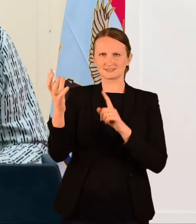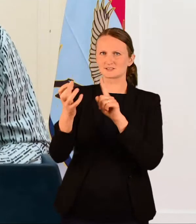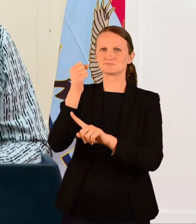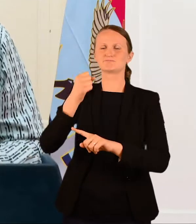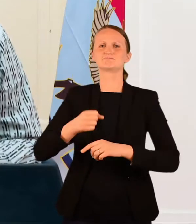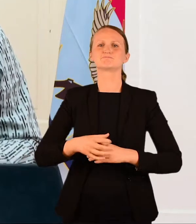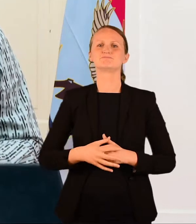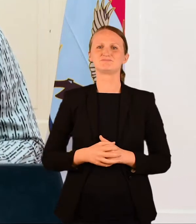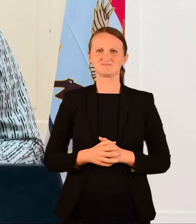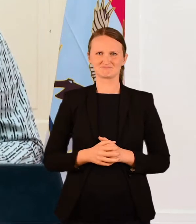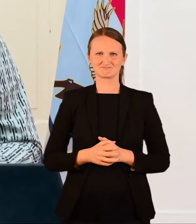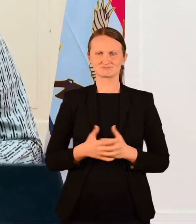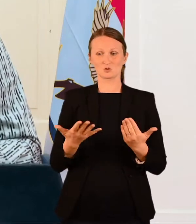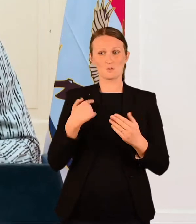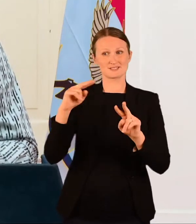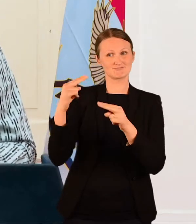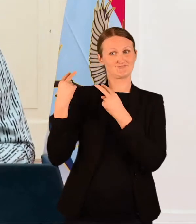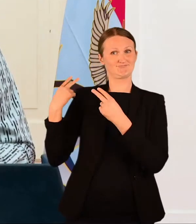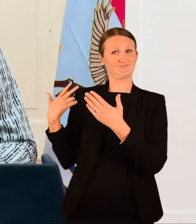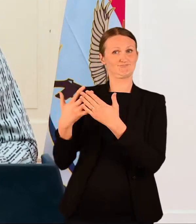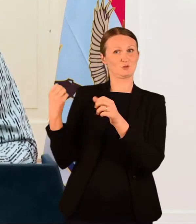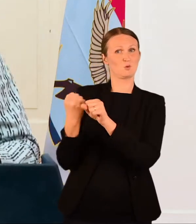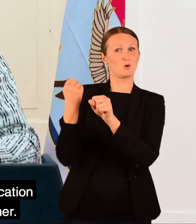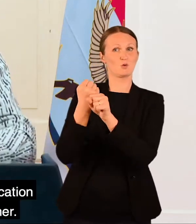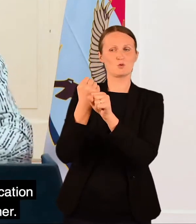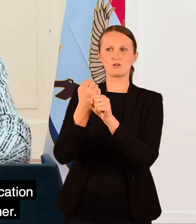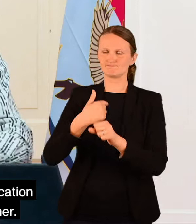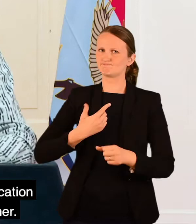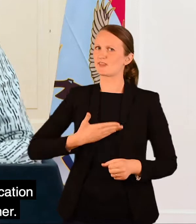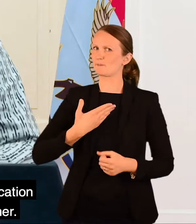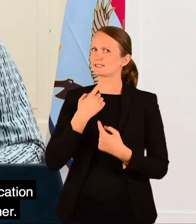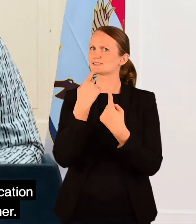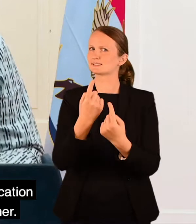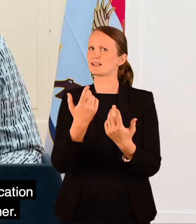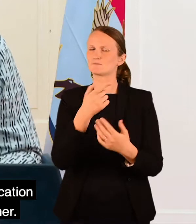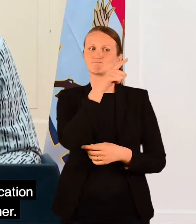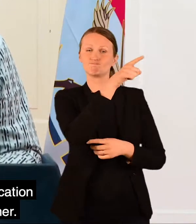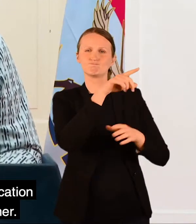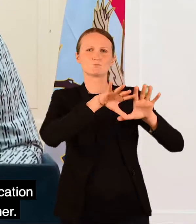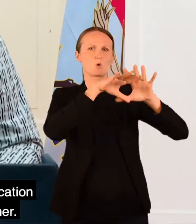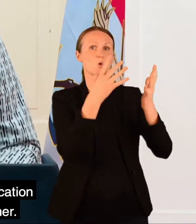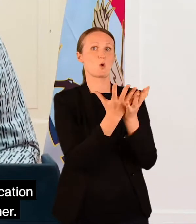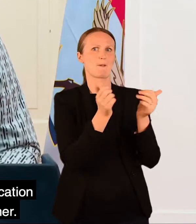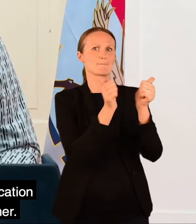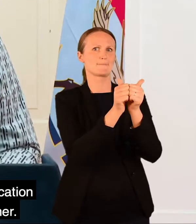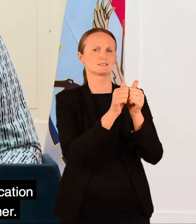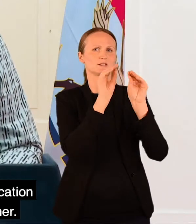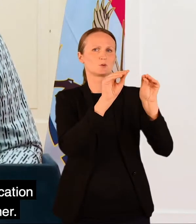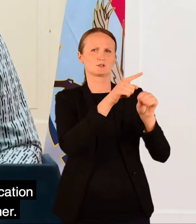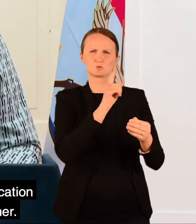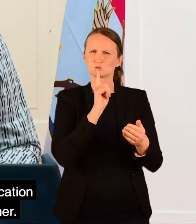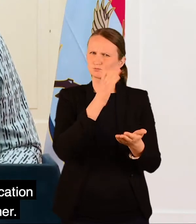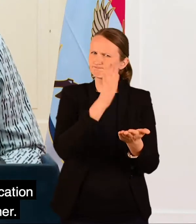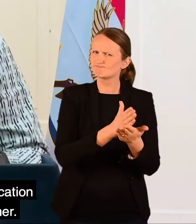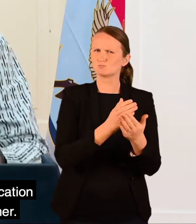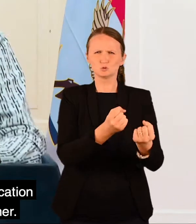In walking this journey, I am happy to note that the Global Partnership for Education has been